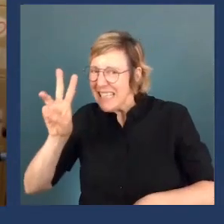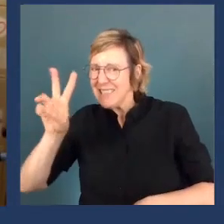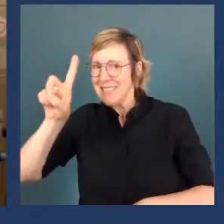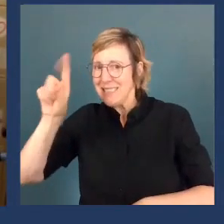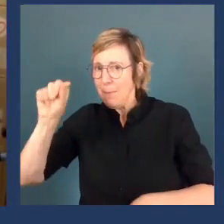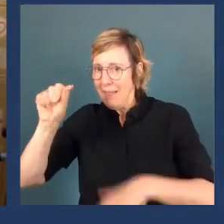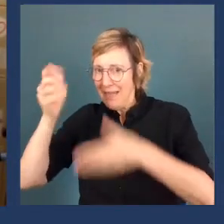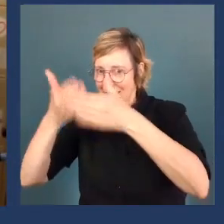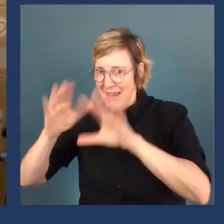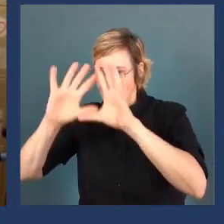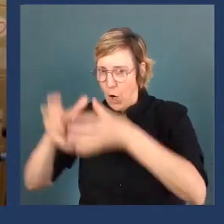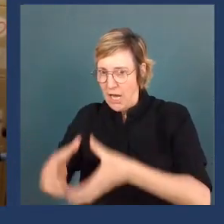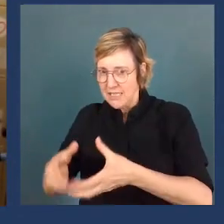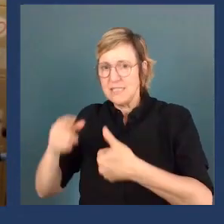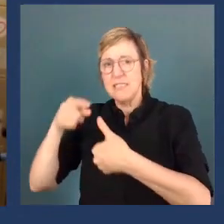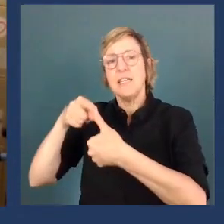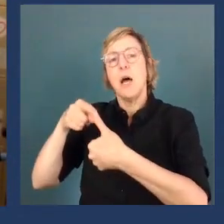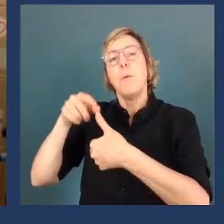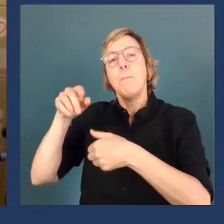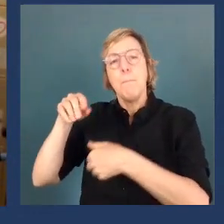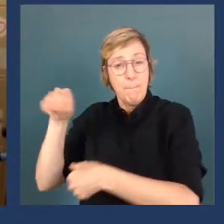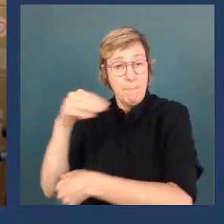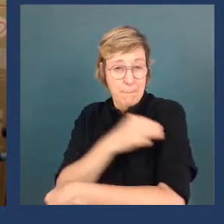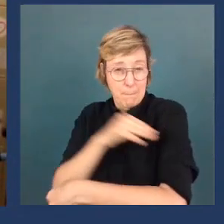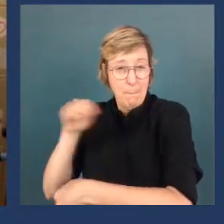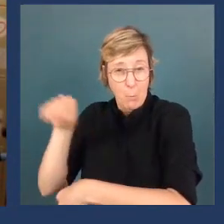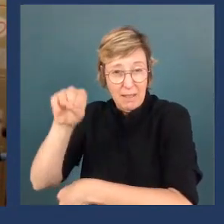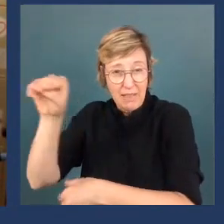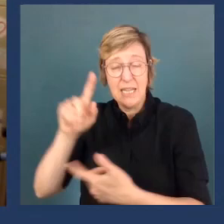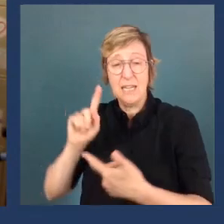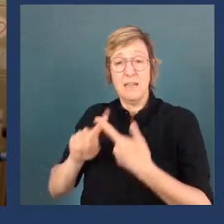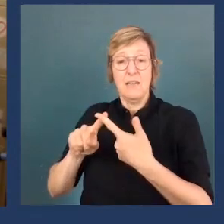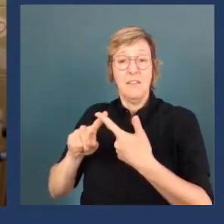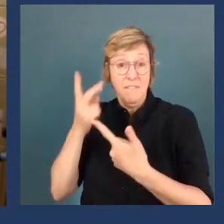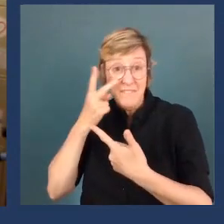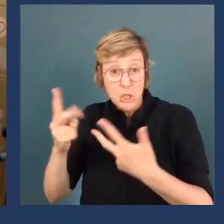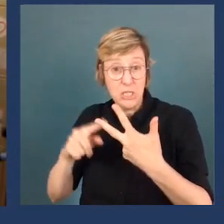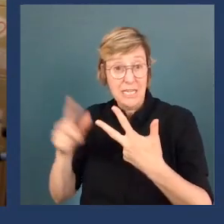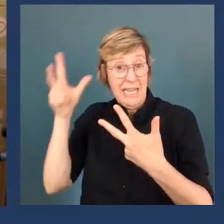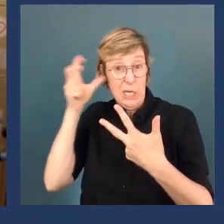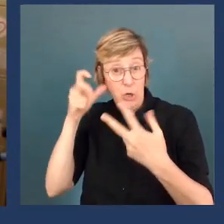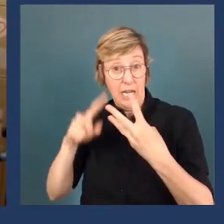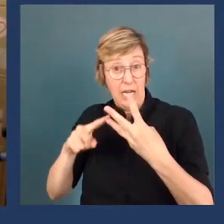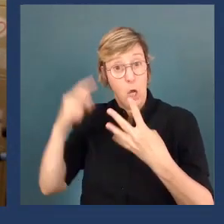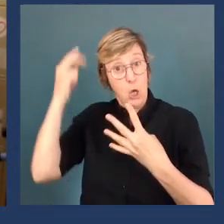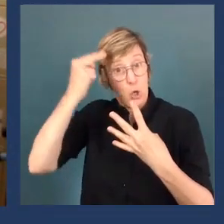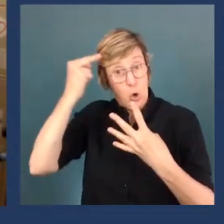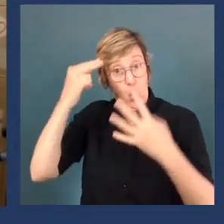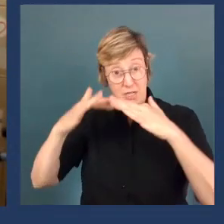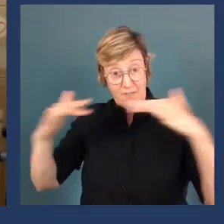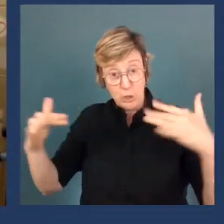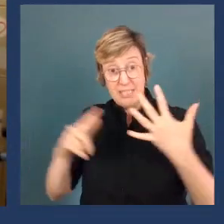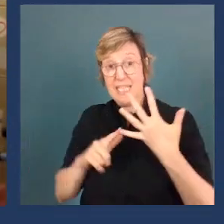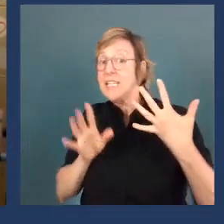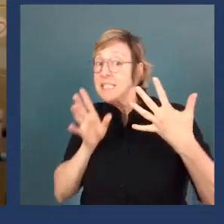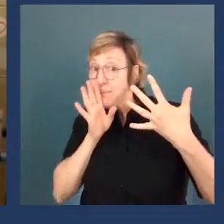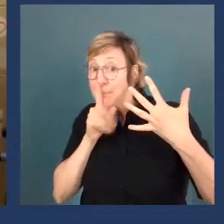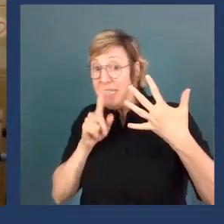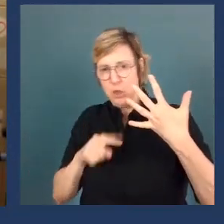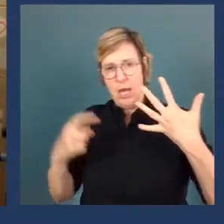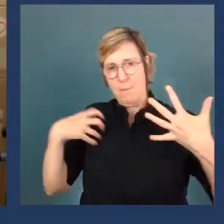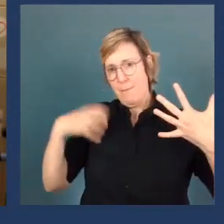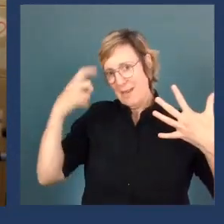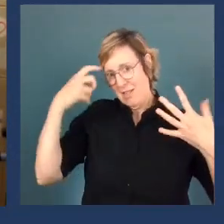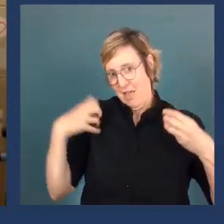segments are mobility, vision, hearing, neurodiversity, speech, and mental health. We're also looking